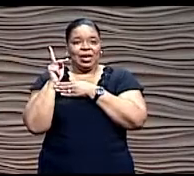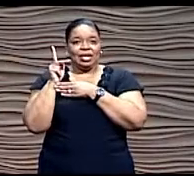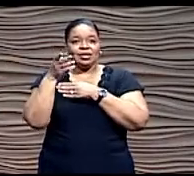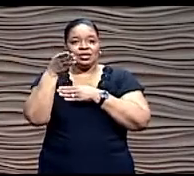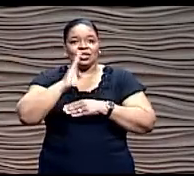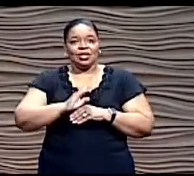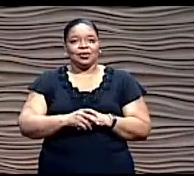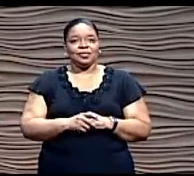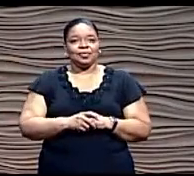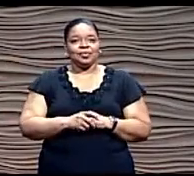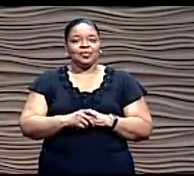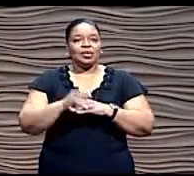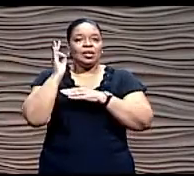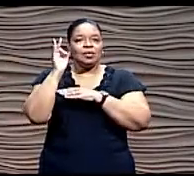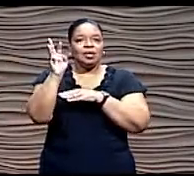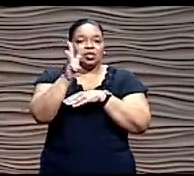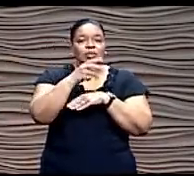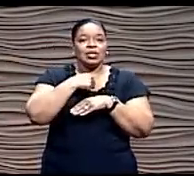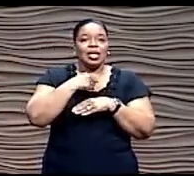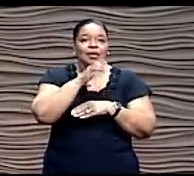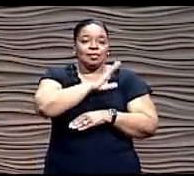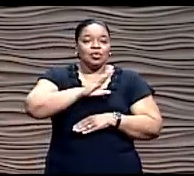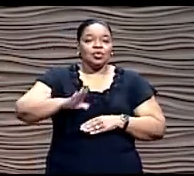to God. Pastor West, I'm a Christian.